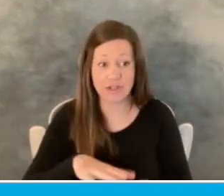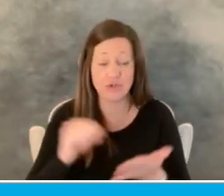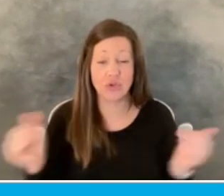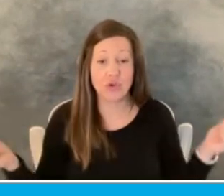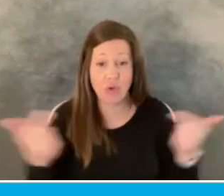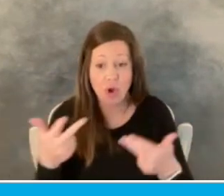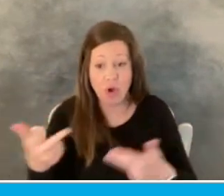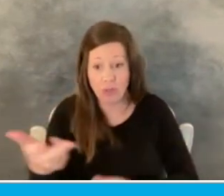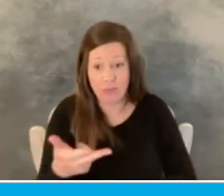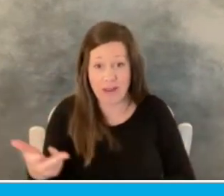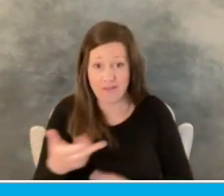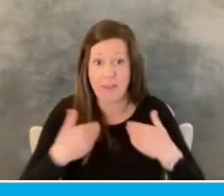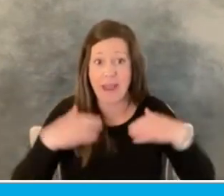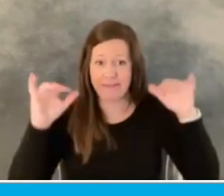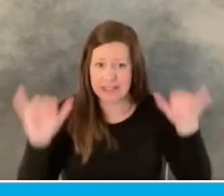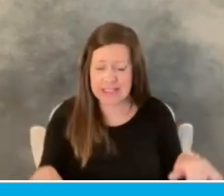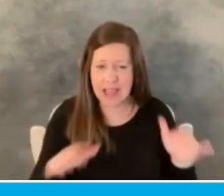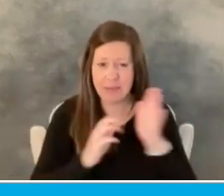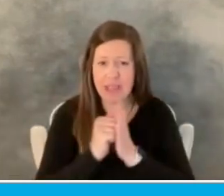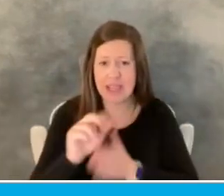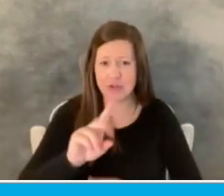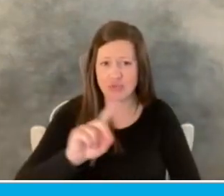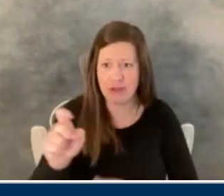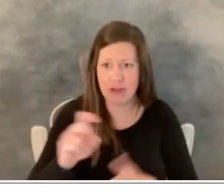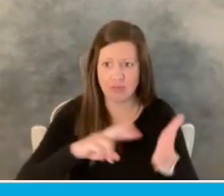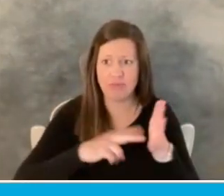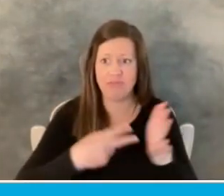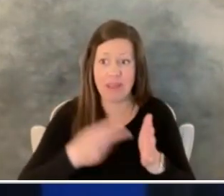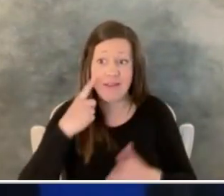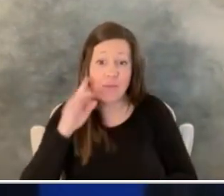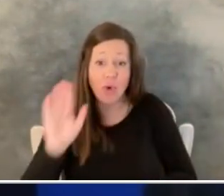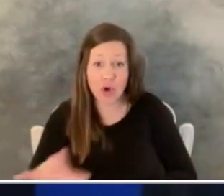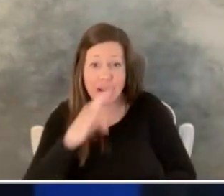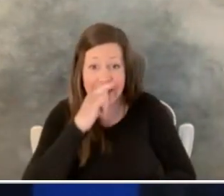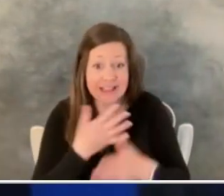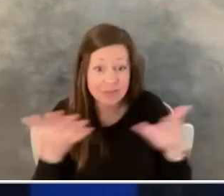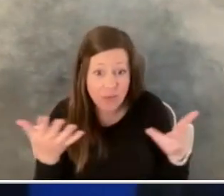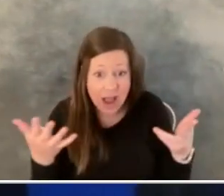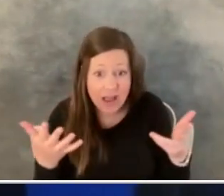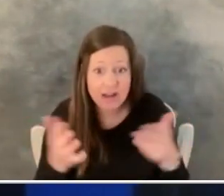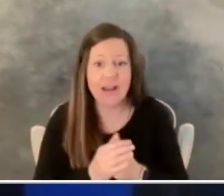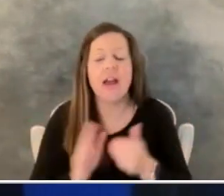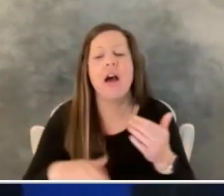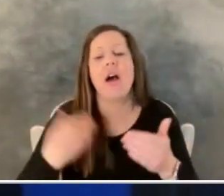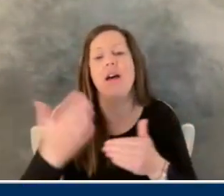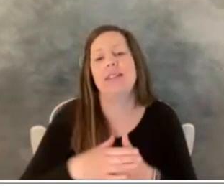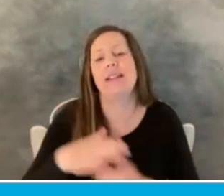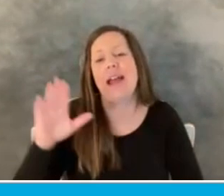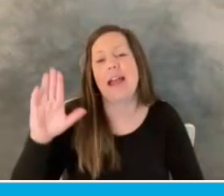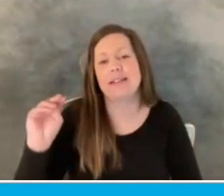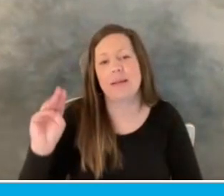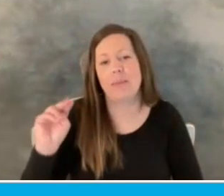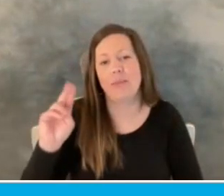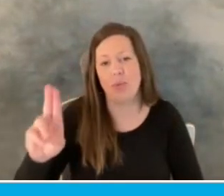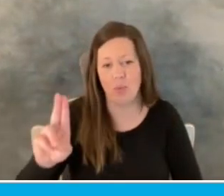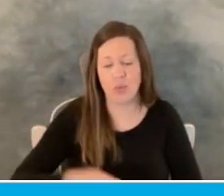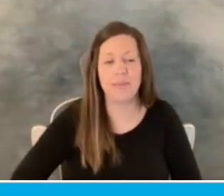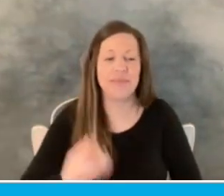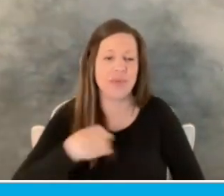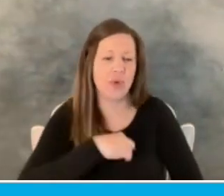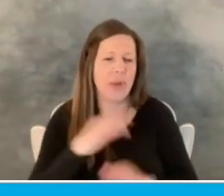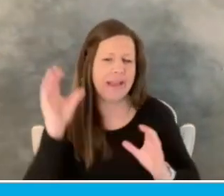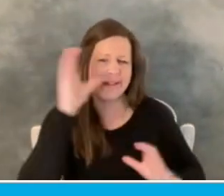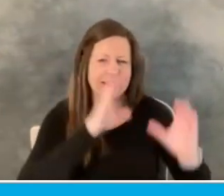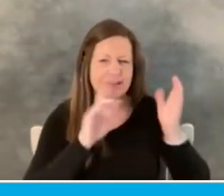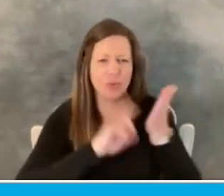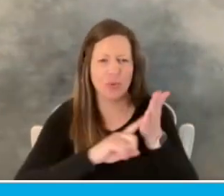diagnosis, she wondered what it would mean for her kids. I'm Jessica Lovell on the next Morning Medical Update. We explore Lynch